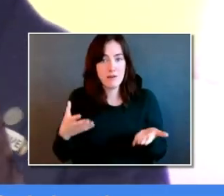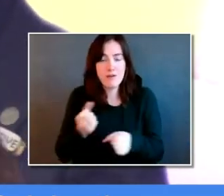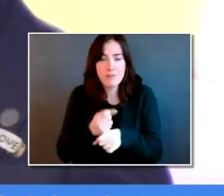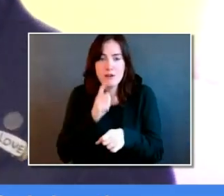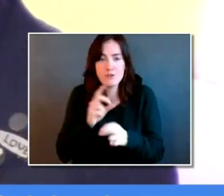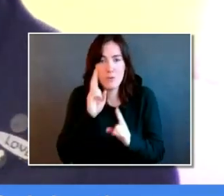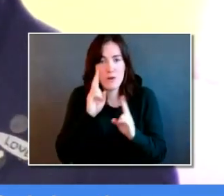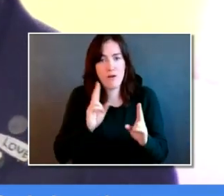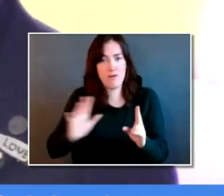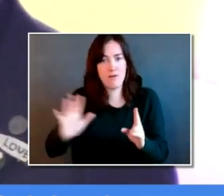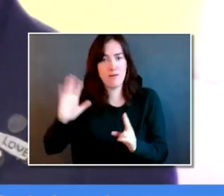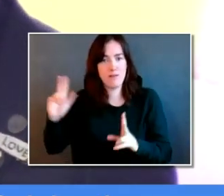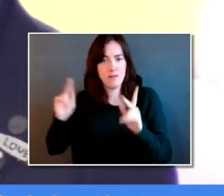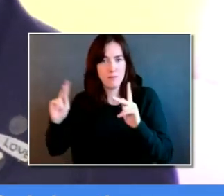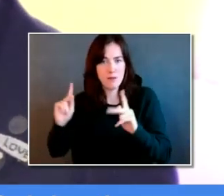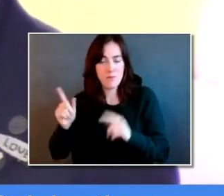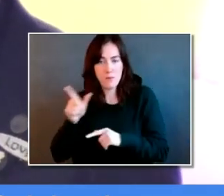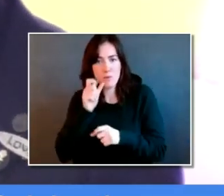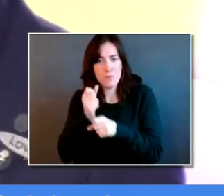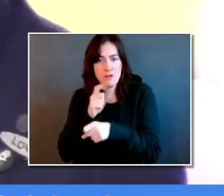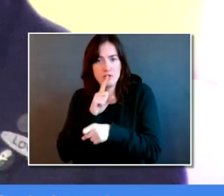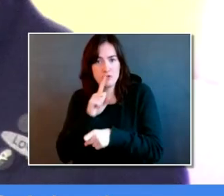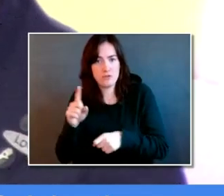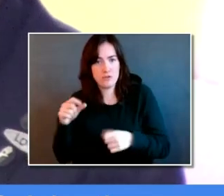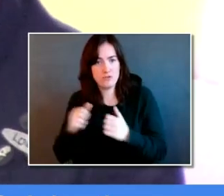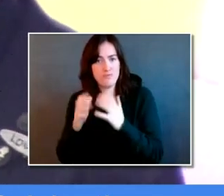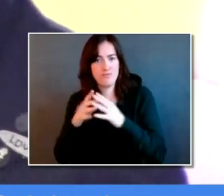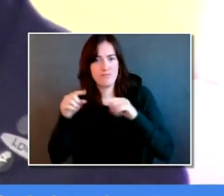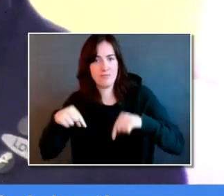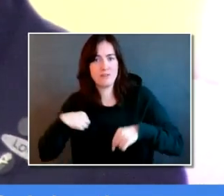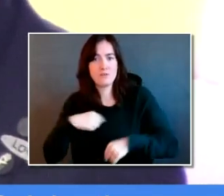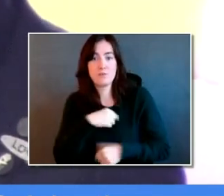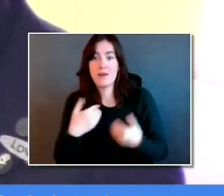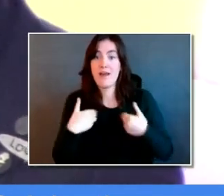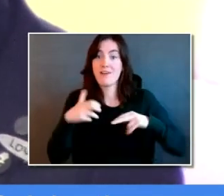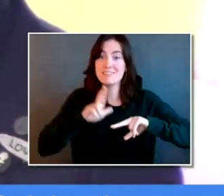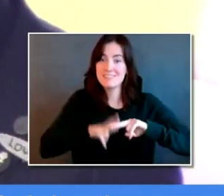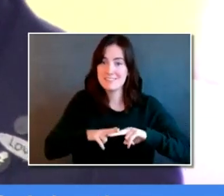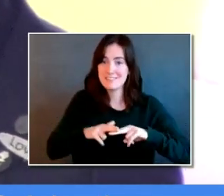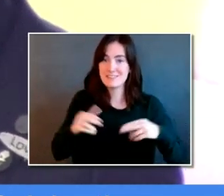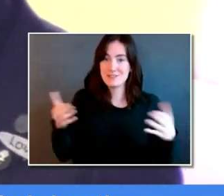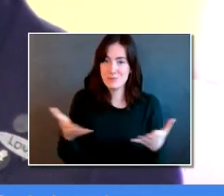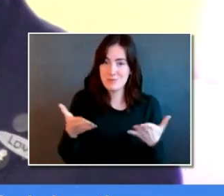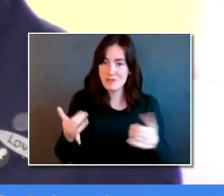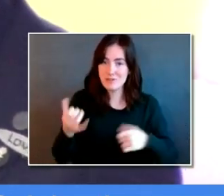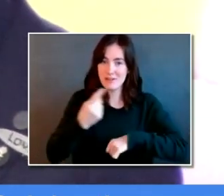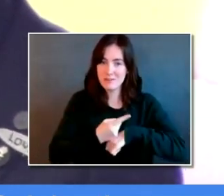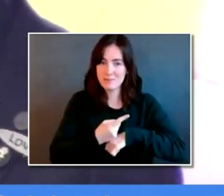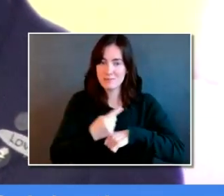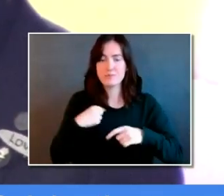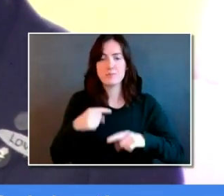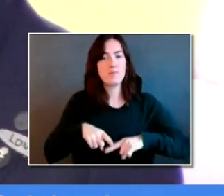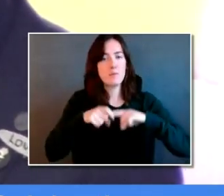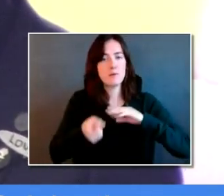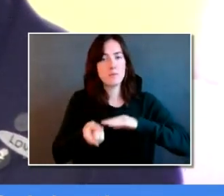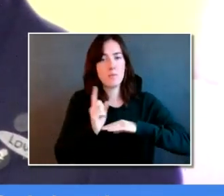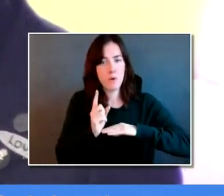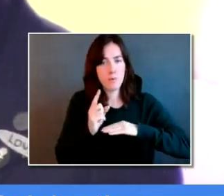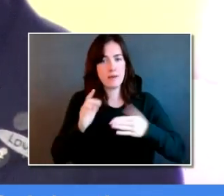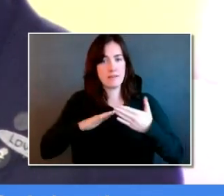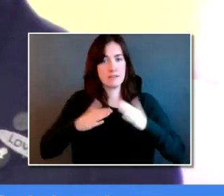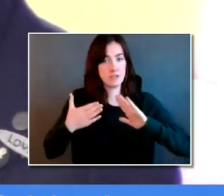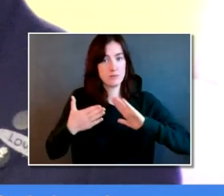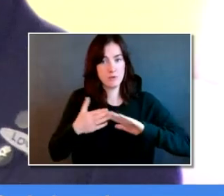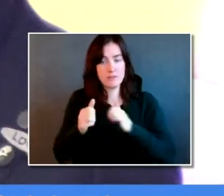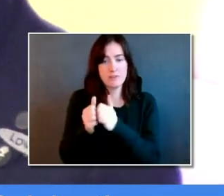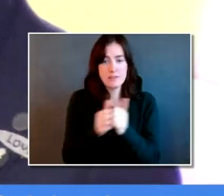the seats that you are sitting on today. So may we pause just for a moment as a community to reflect on what we want to be